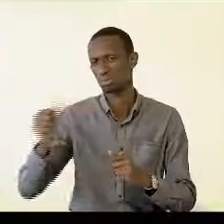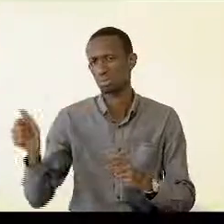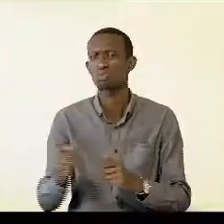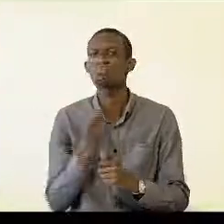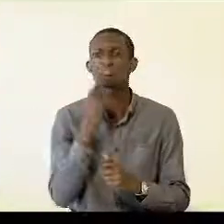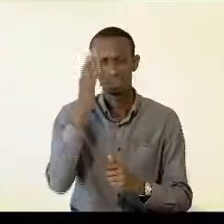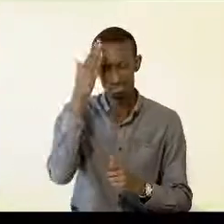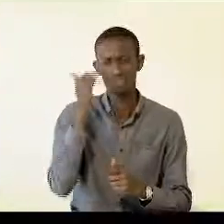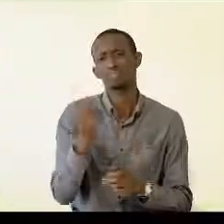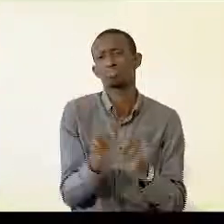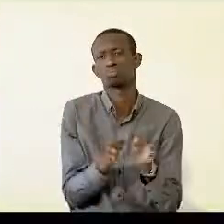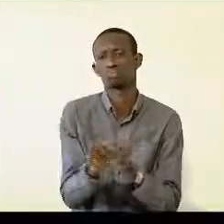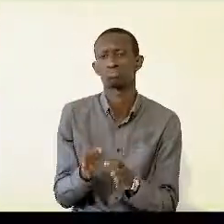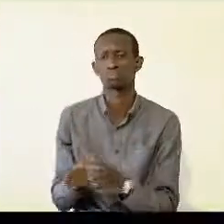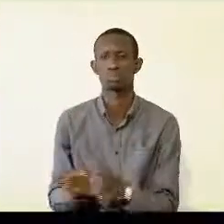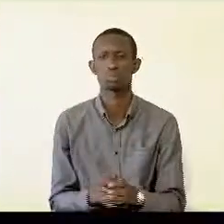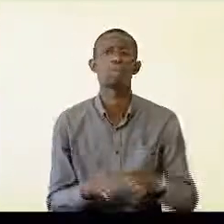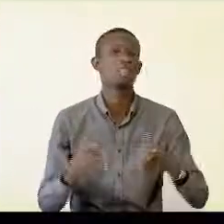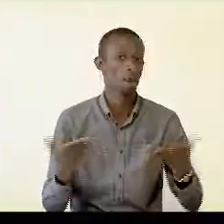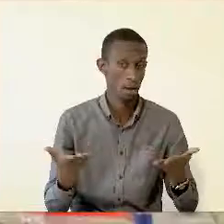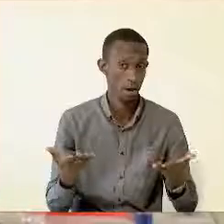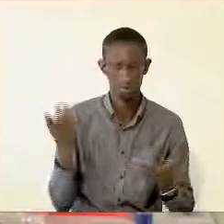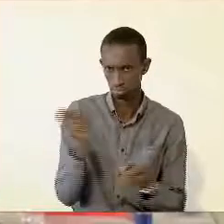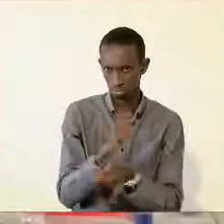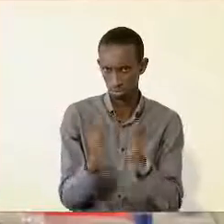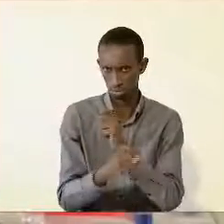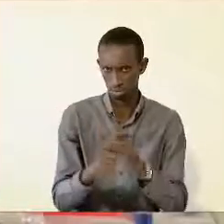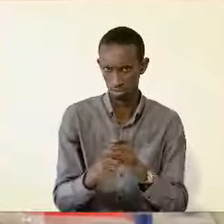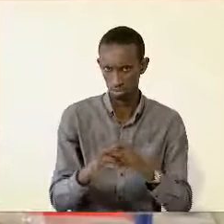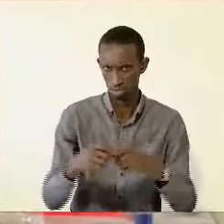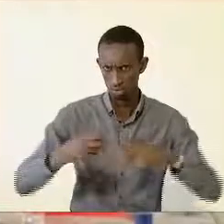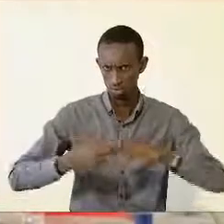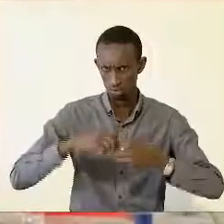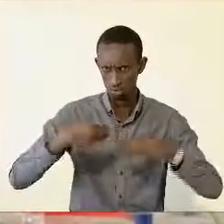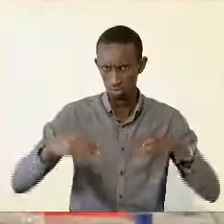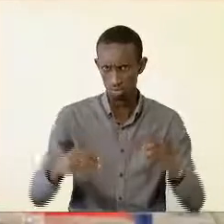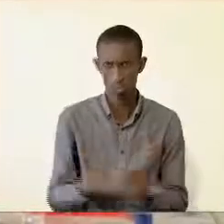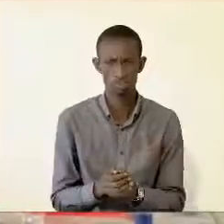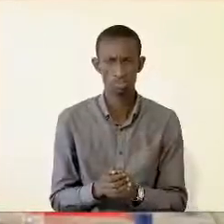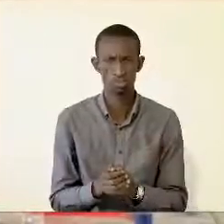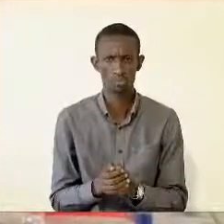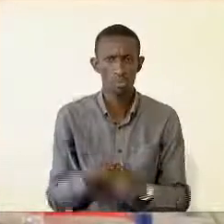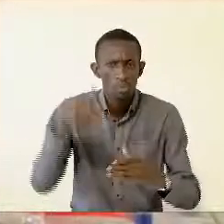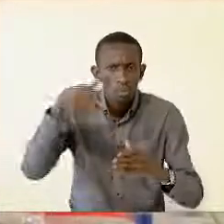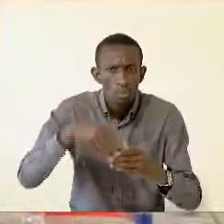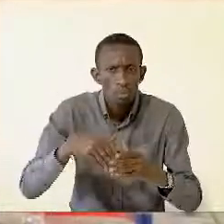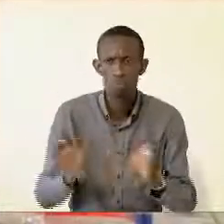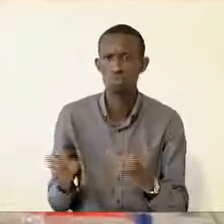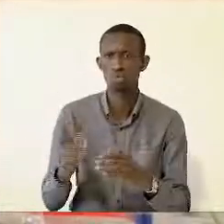to explain how those various physical properties vary in that